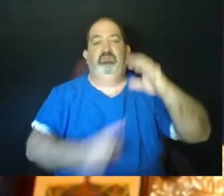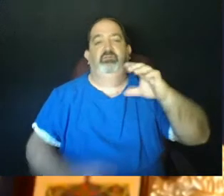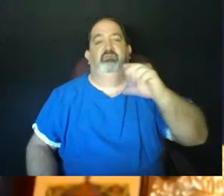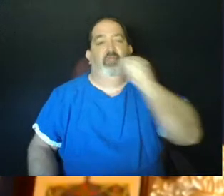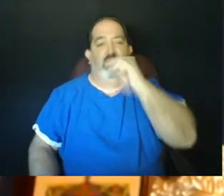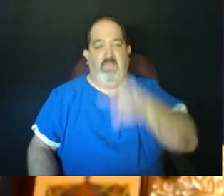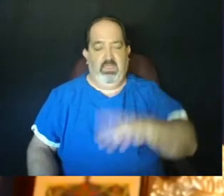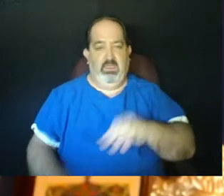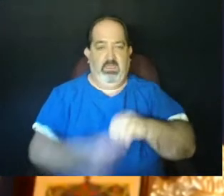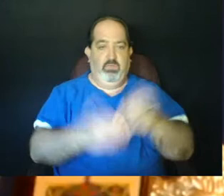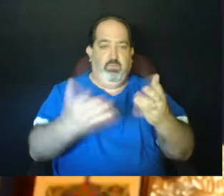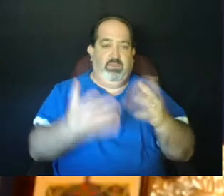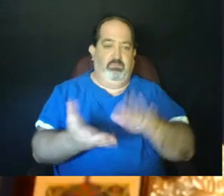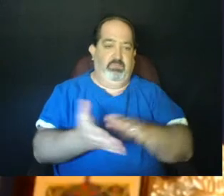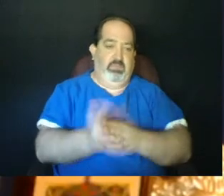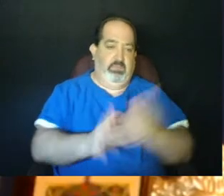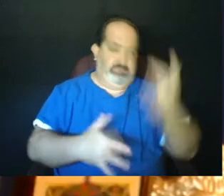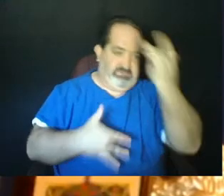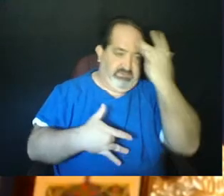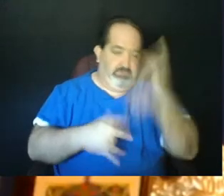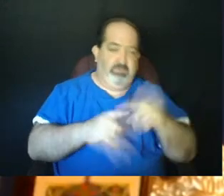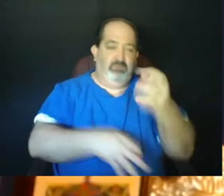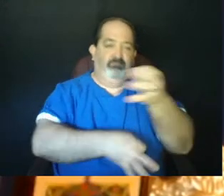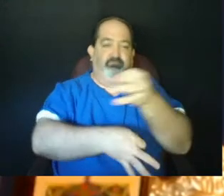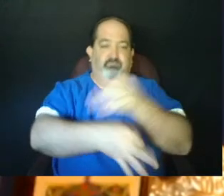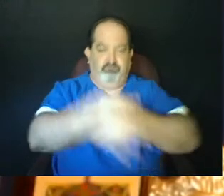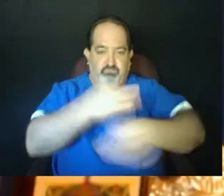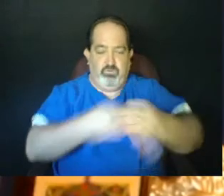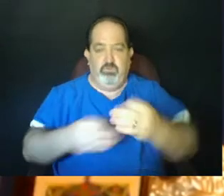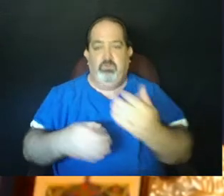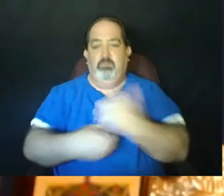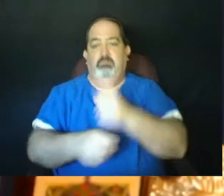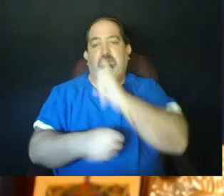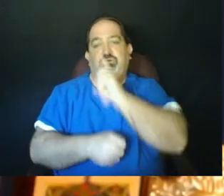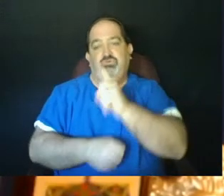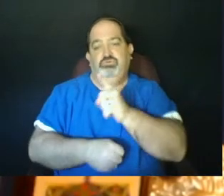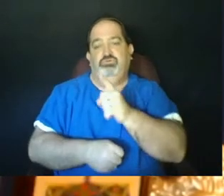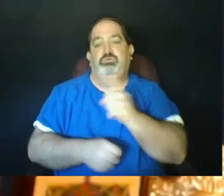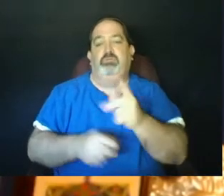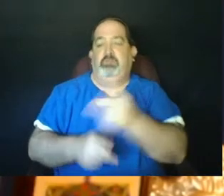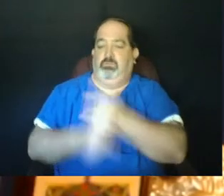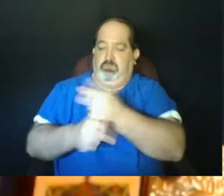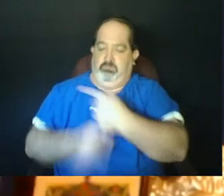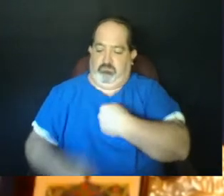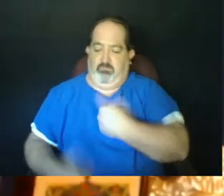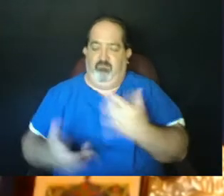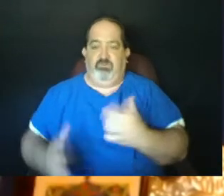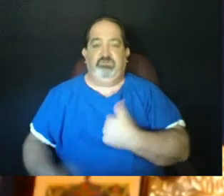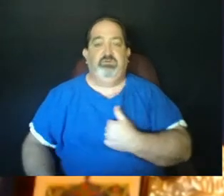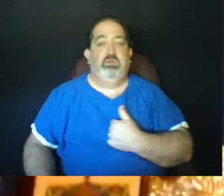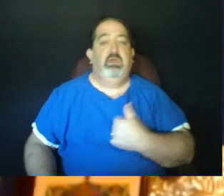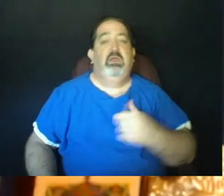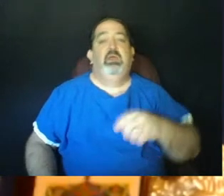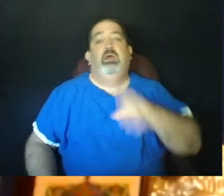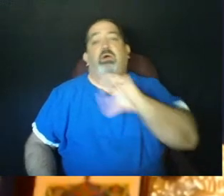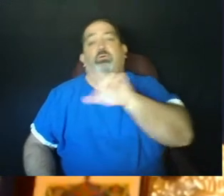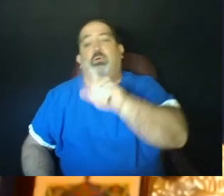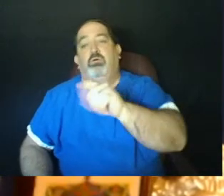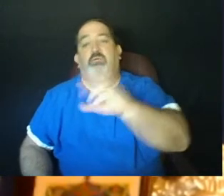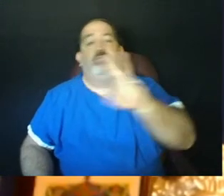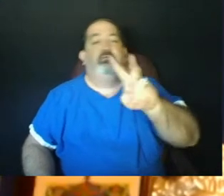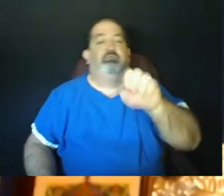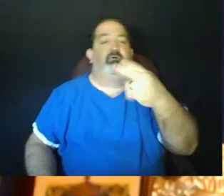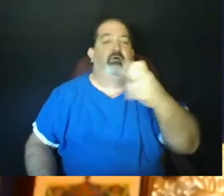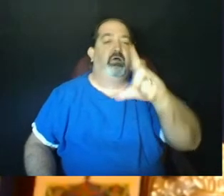made arrangements for the court to make sure that I was attended to, and that the court and the Valhalla reception ran